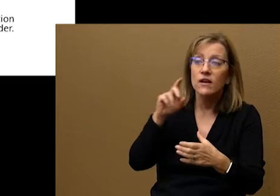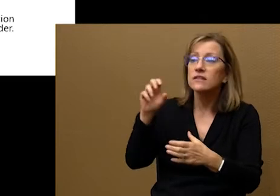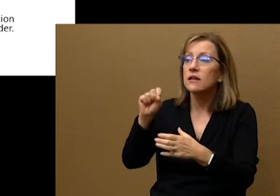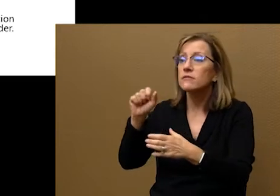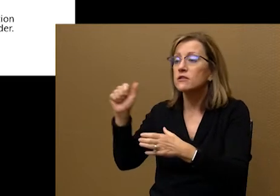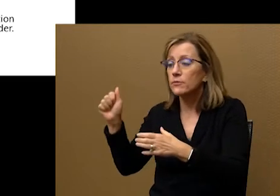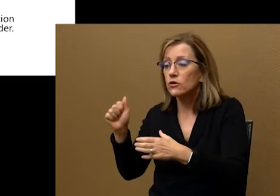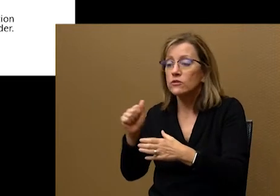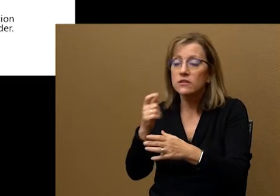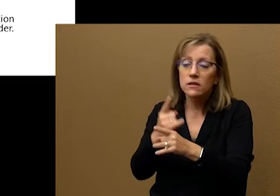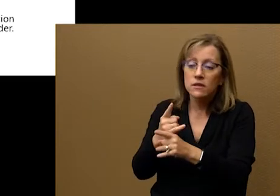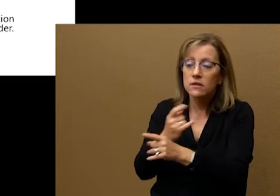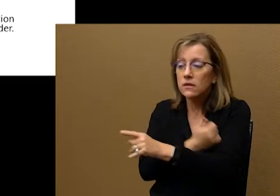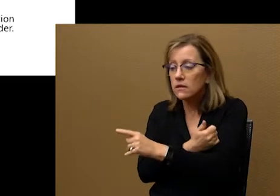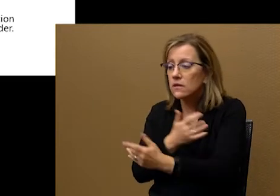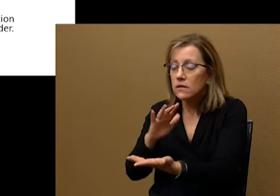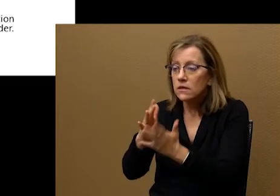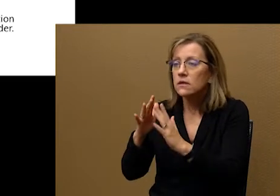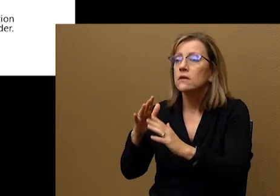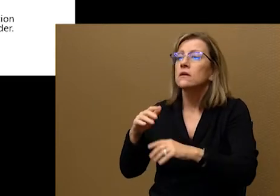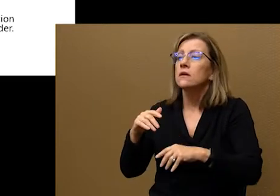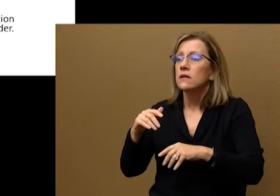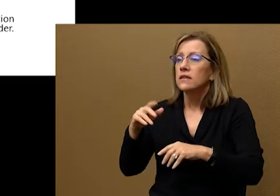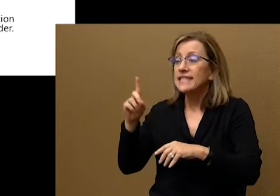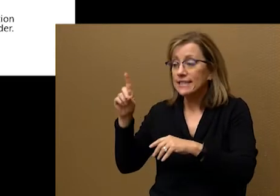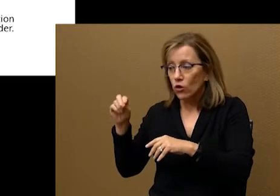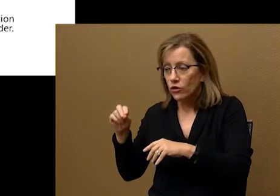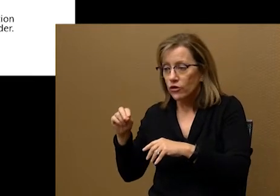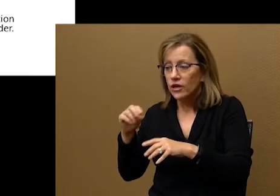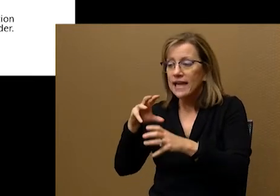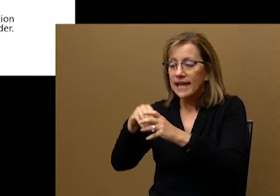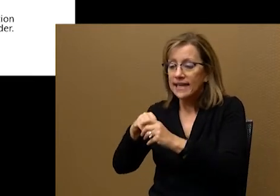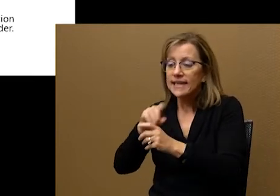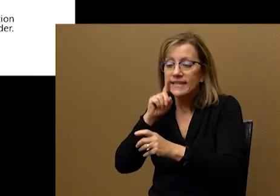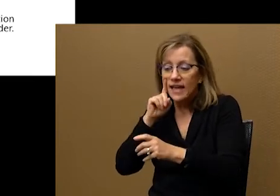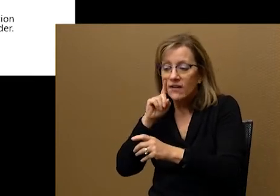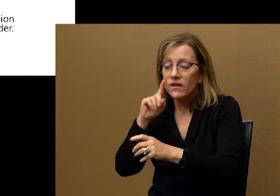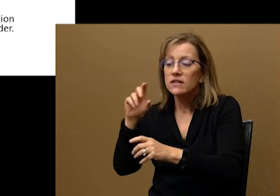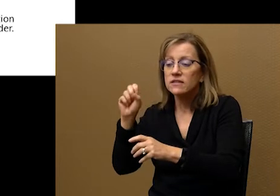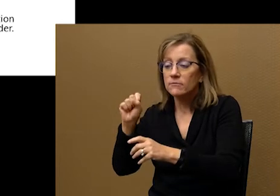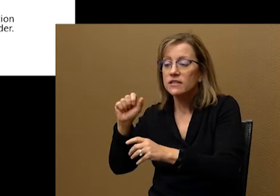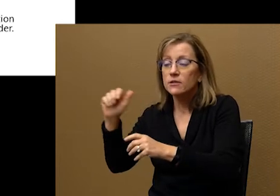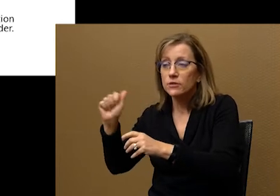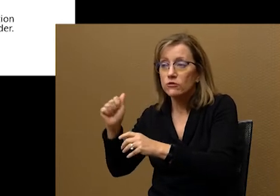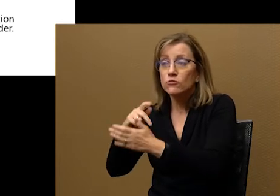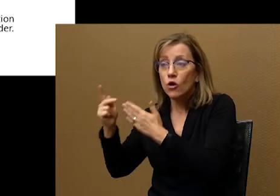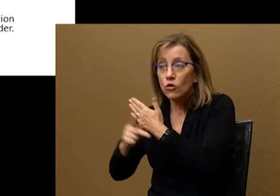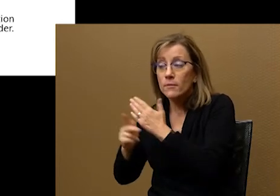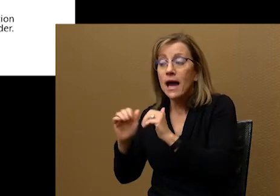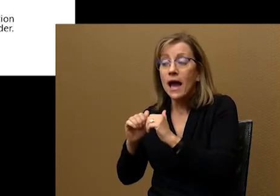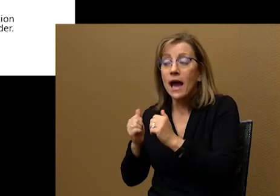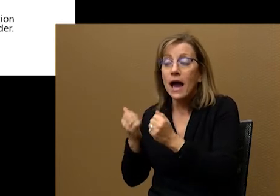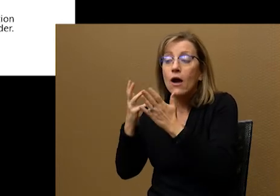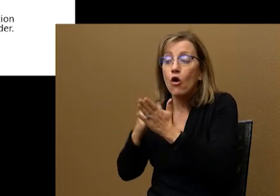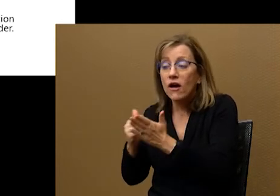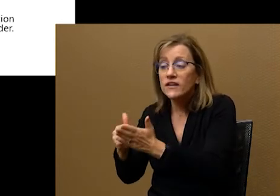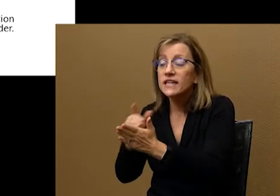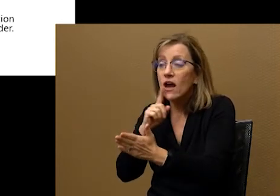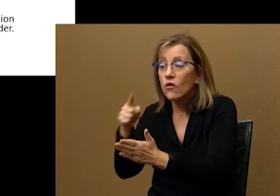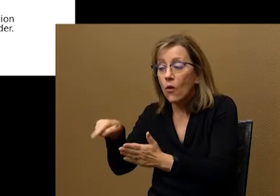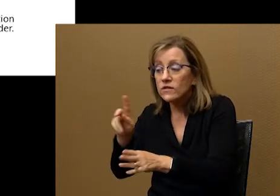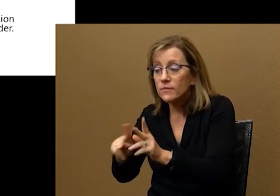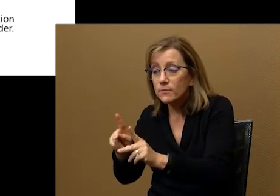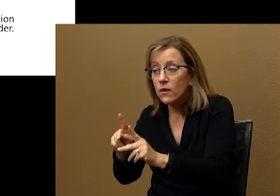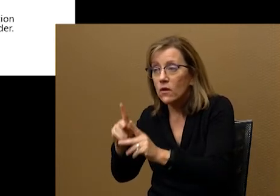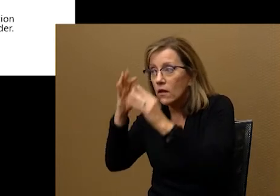how often are people with substance abuse disorders in a deaf substance abuse program? How often are they suicidal?